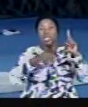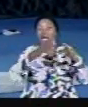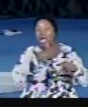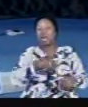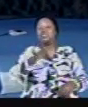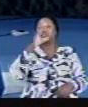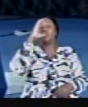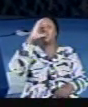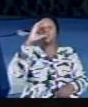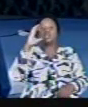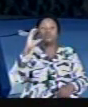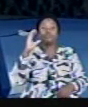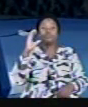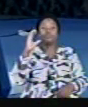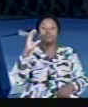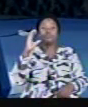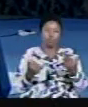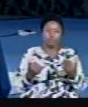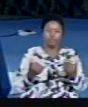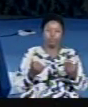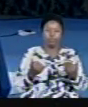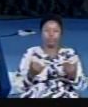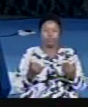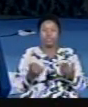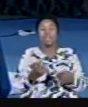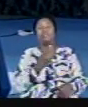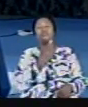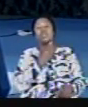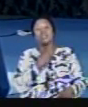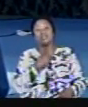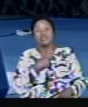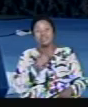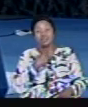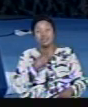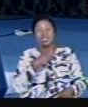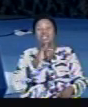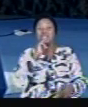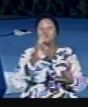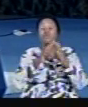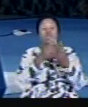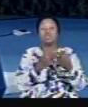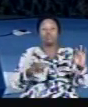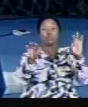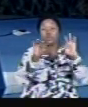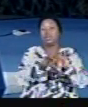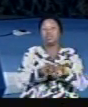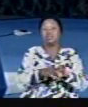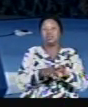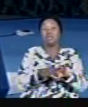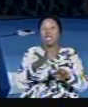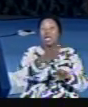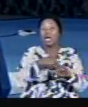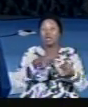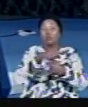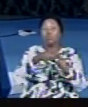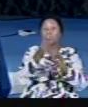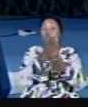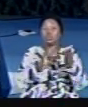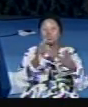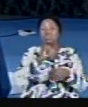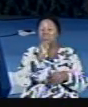drink. Now, thirst is very important. And when somebody is not